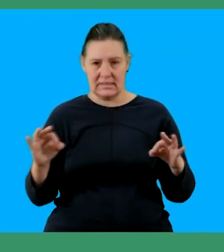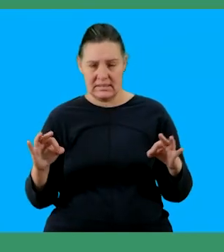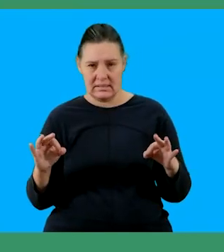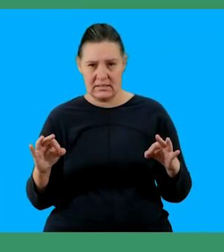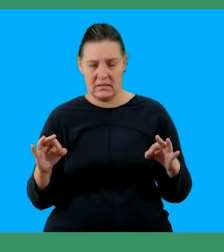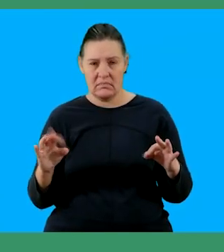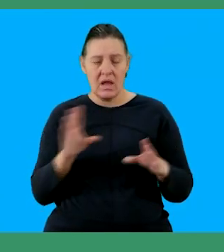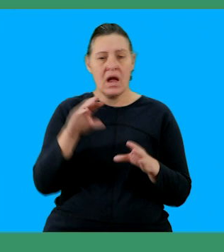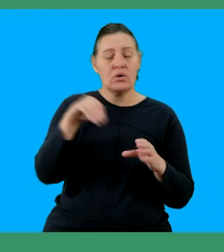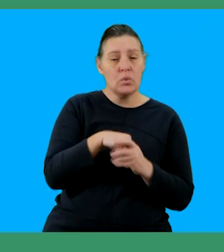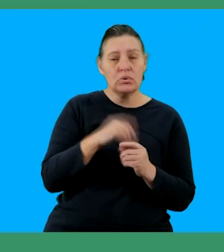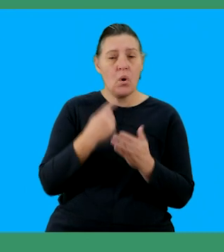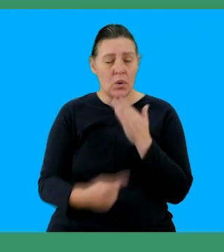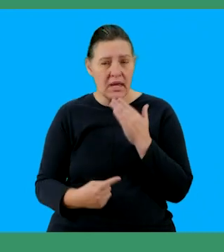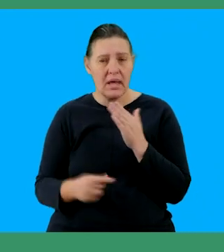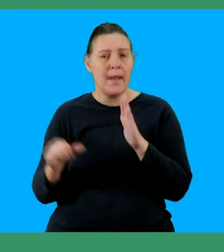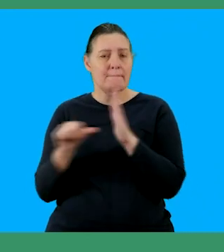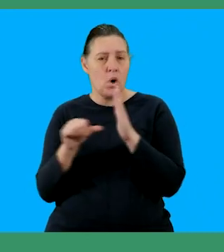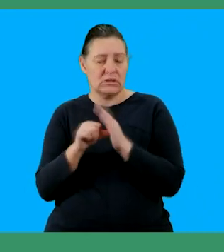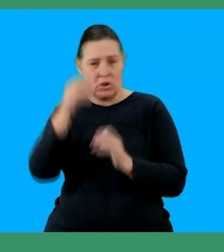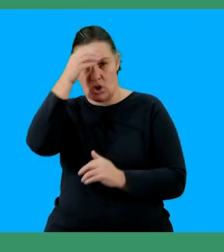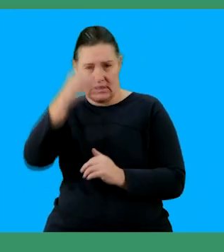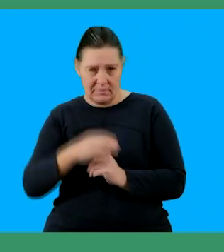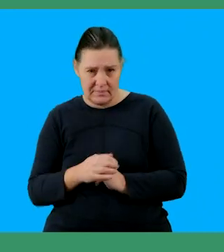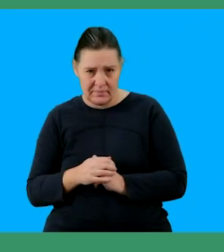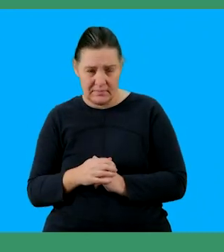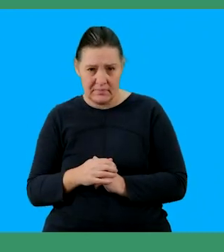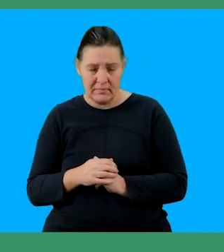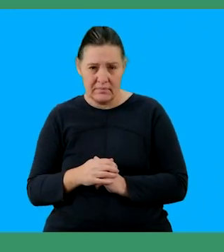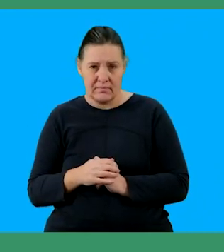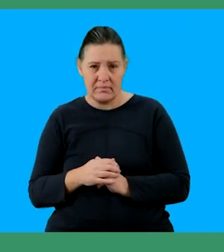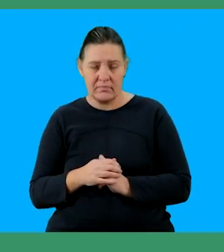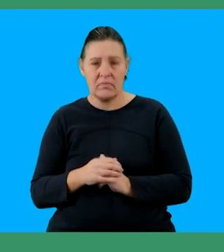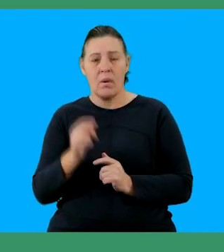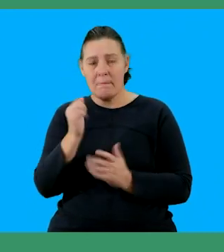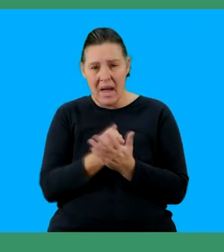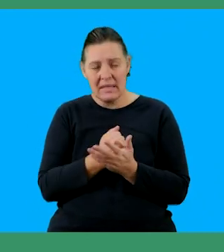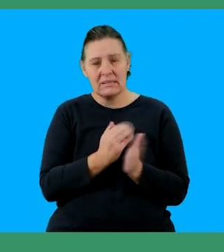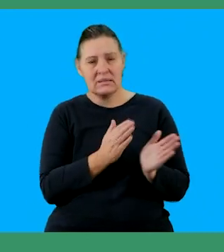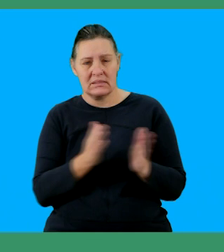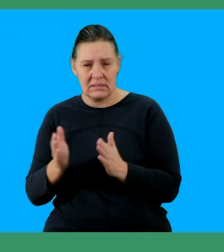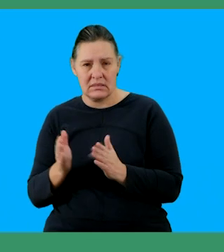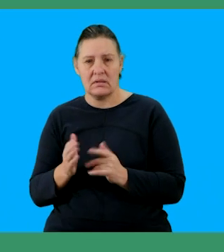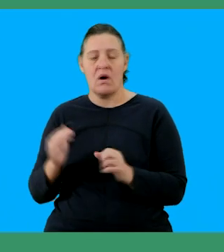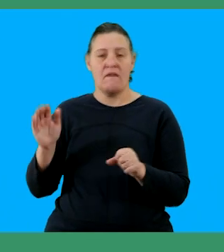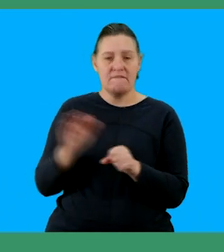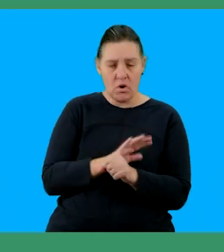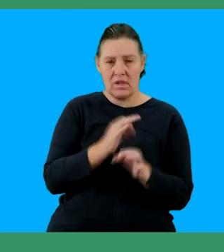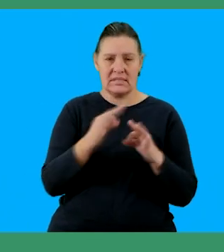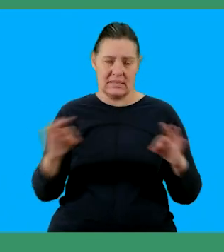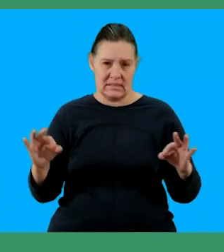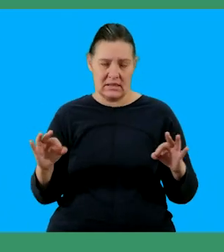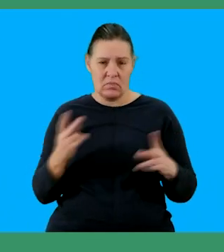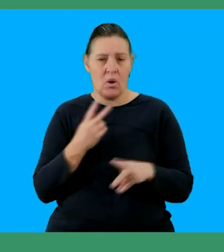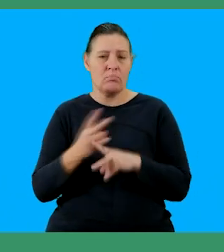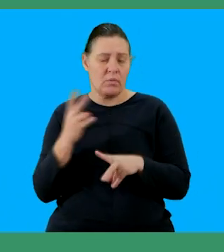sentences. Include only key concept. So you must move away from including full sentences when